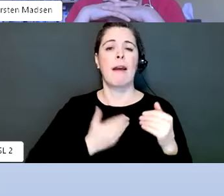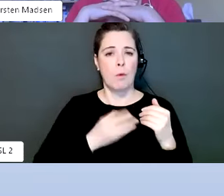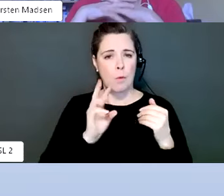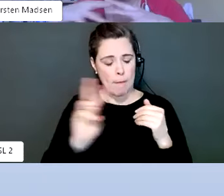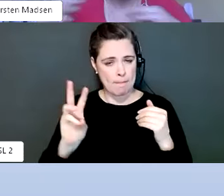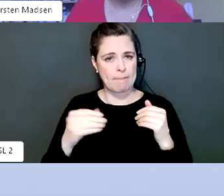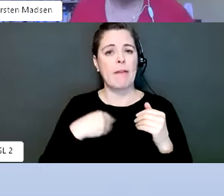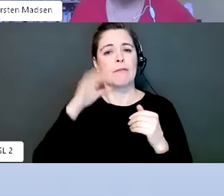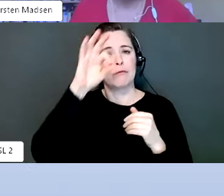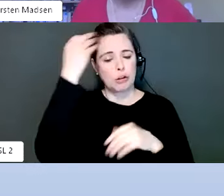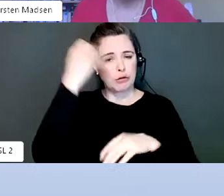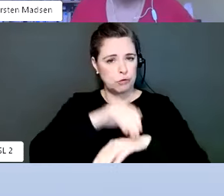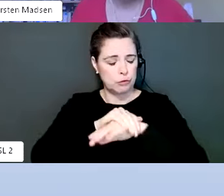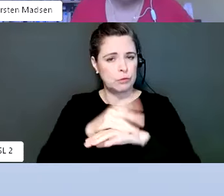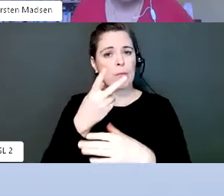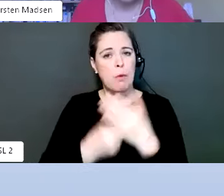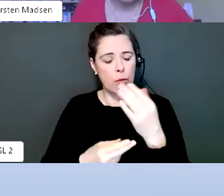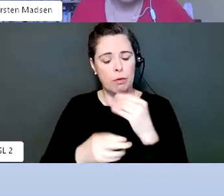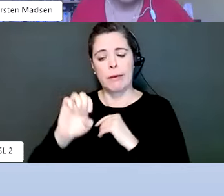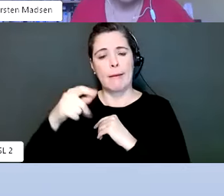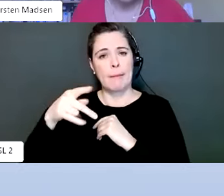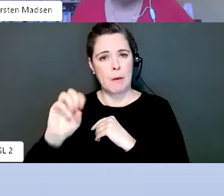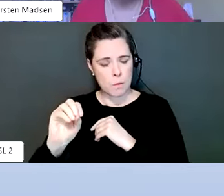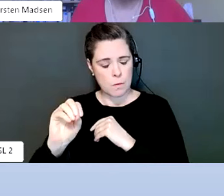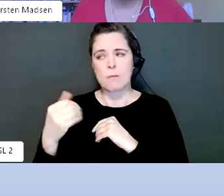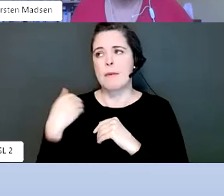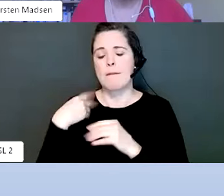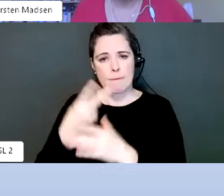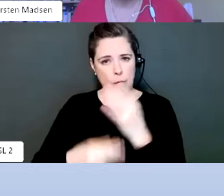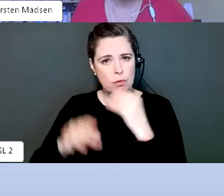the Elder Abuse Prevention website as well.